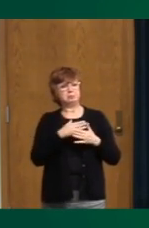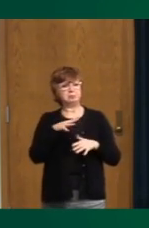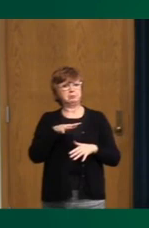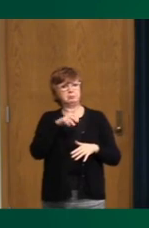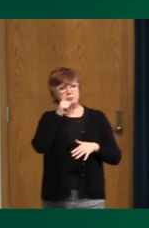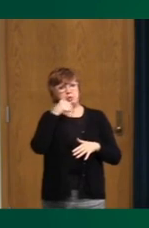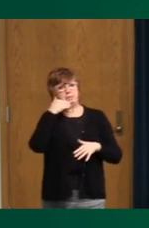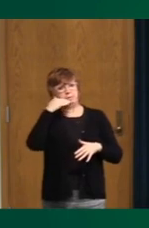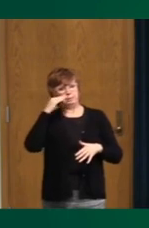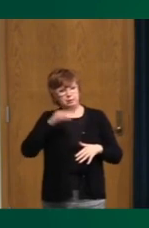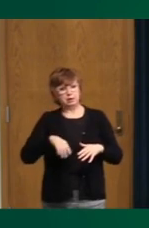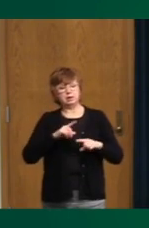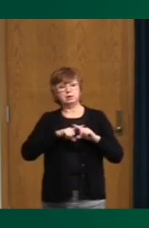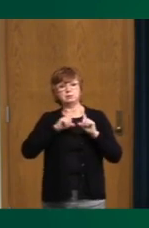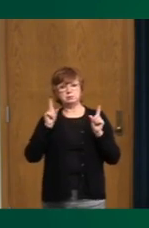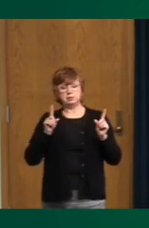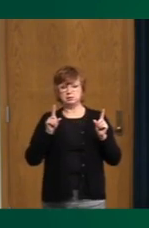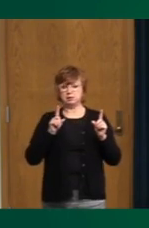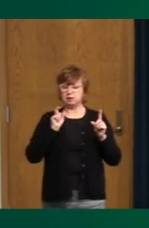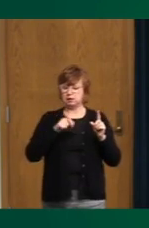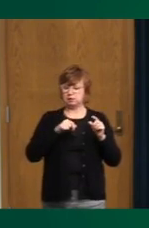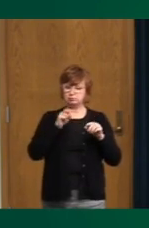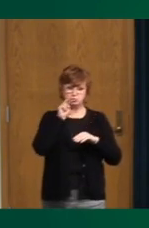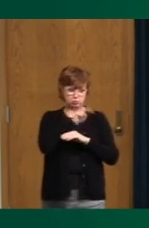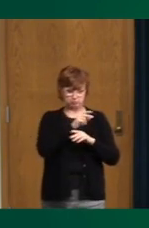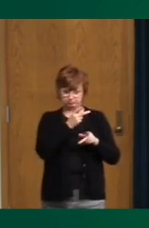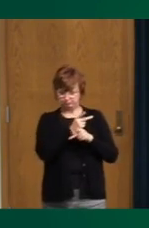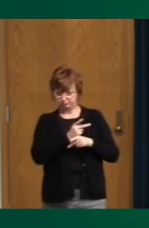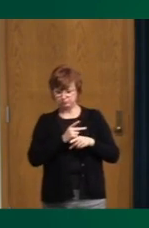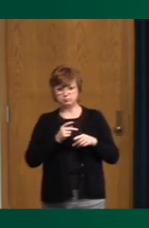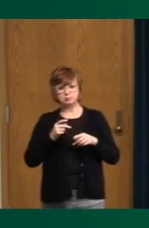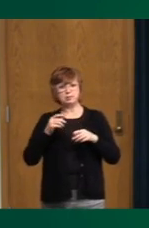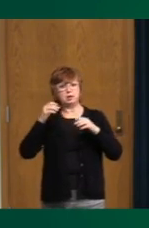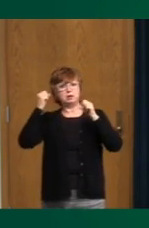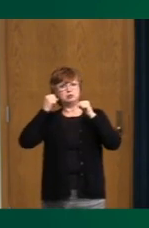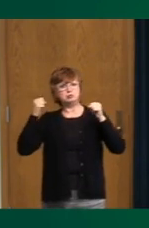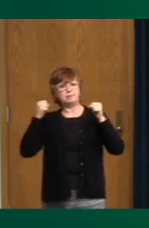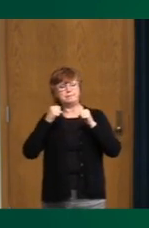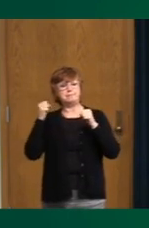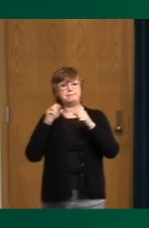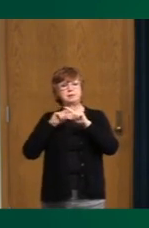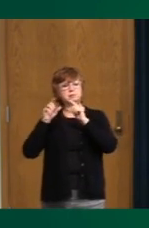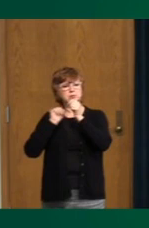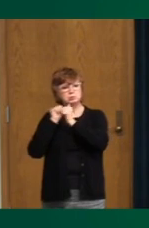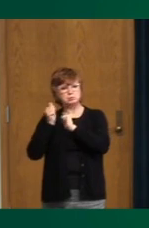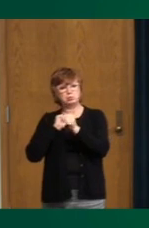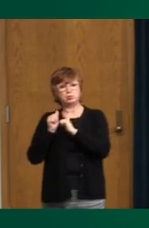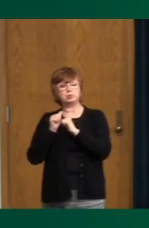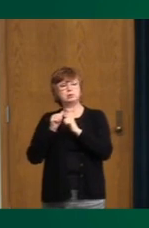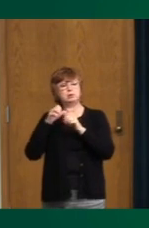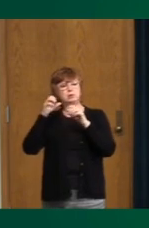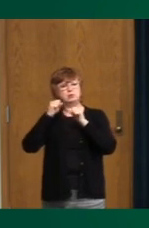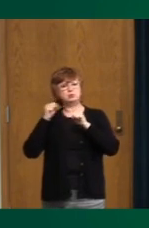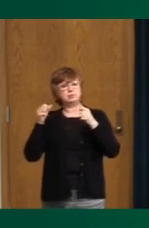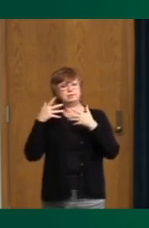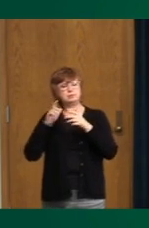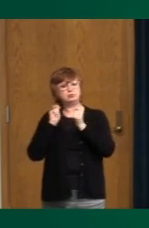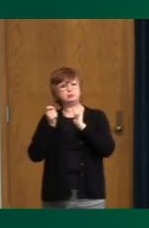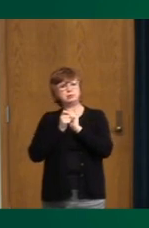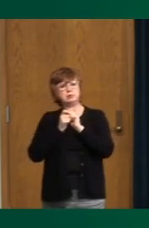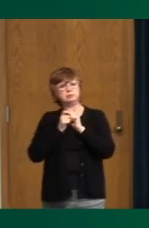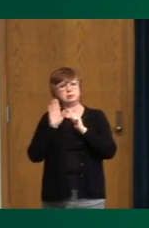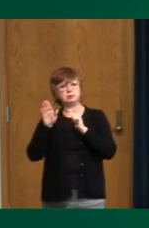levels. Same with athletics and sports. Gyms already have made modifications with some of the group activities, and that's really important, but